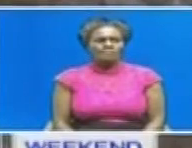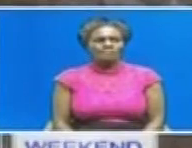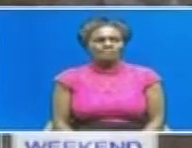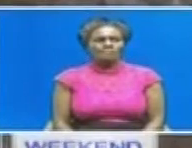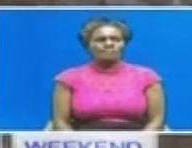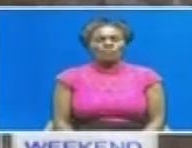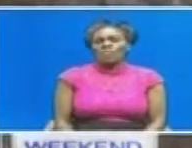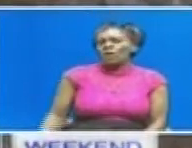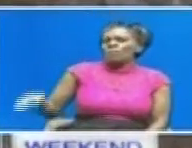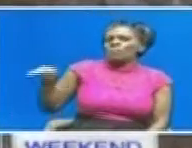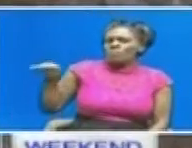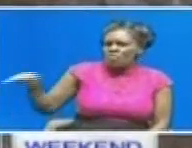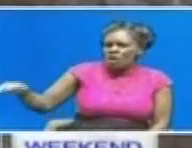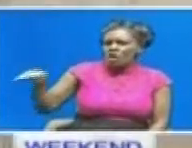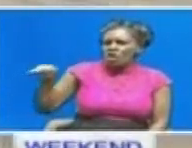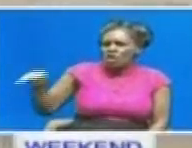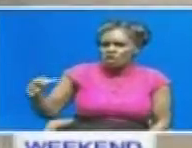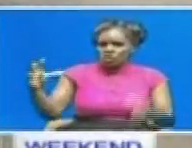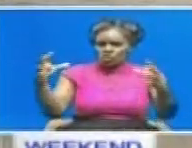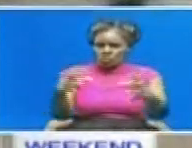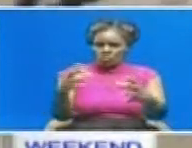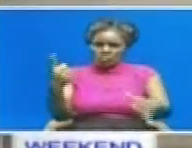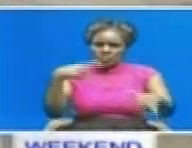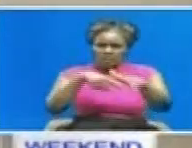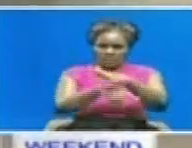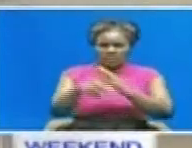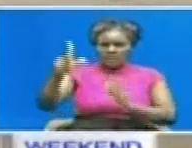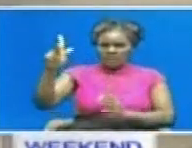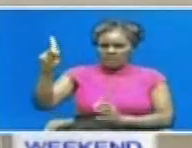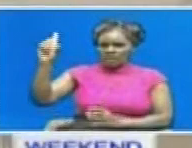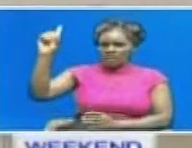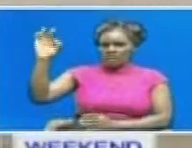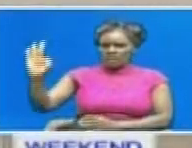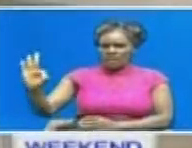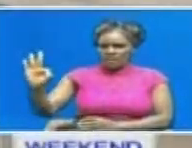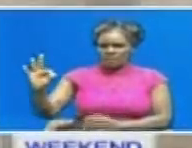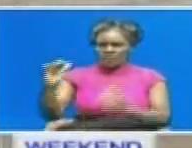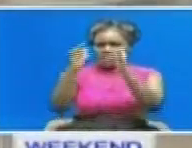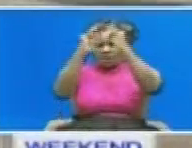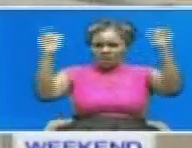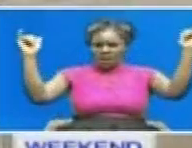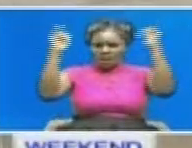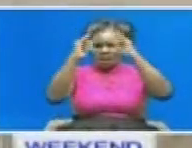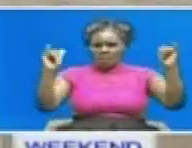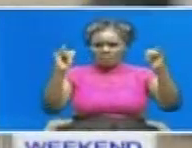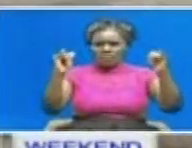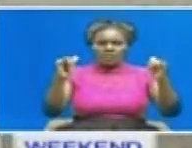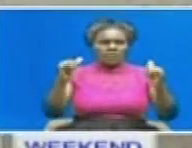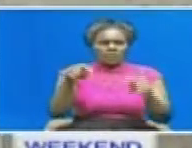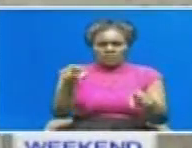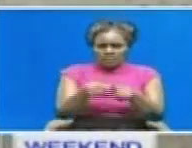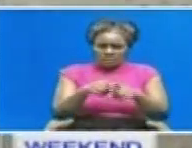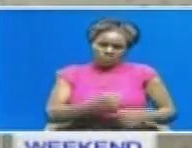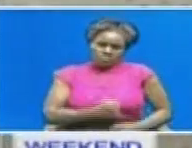At the crack of dawn, an unknown number of gunmen made their way to a KDF camp at Baure, Lamu County. Armed with sophisticated